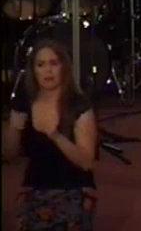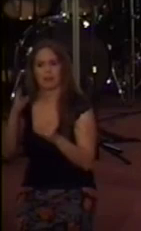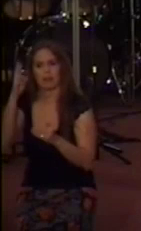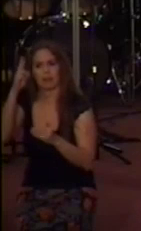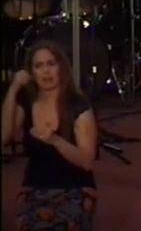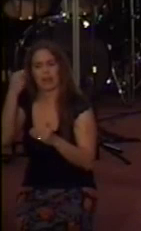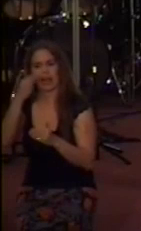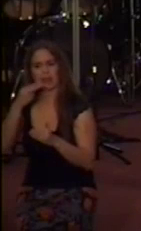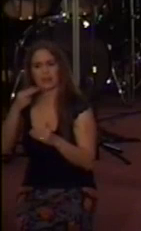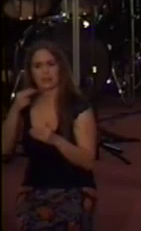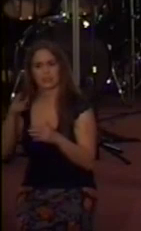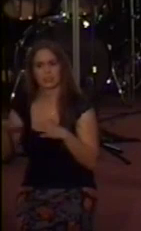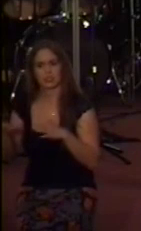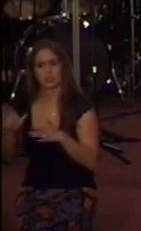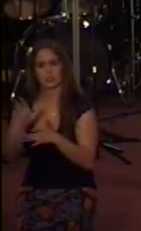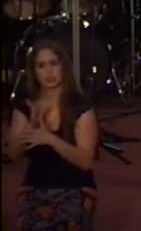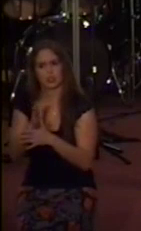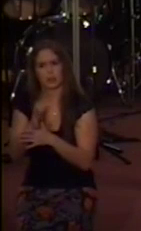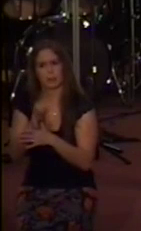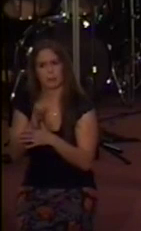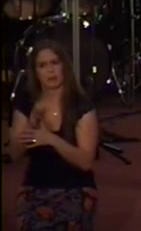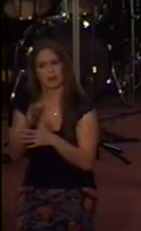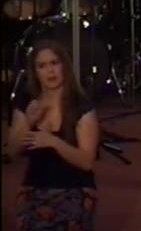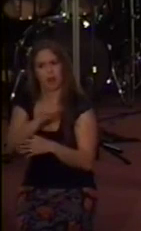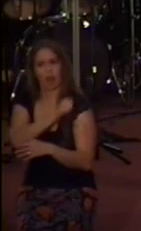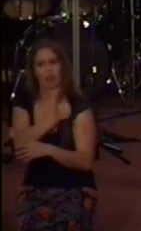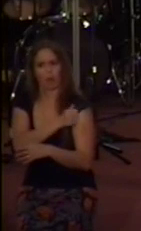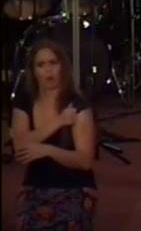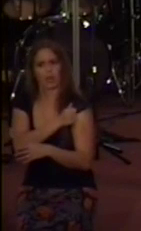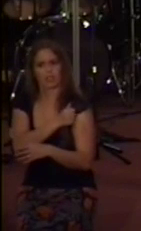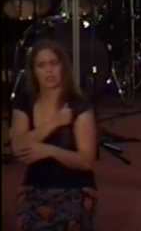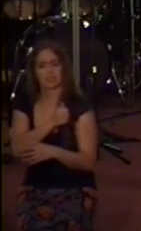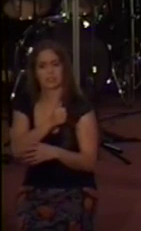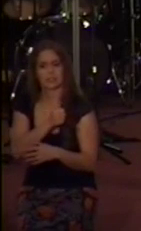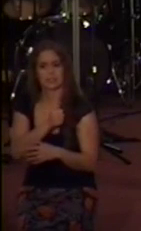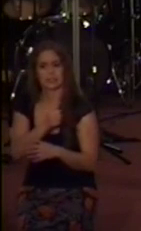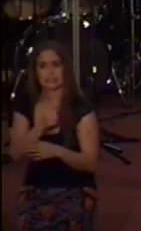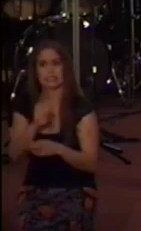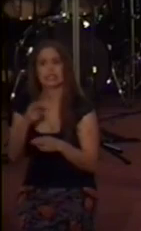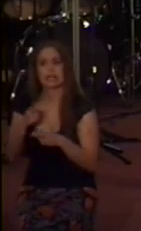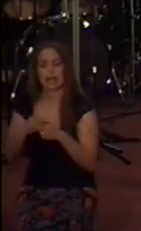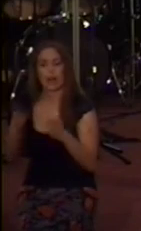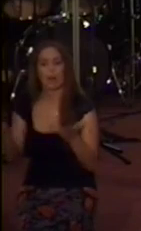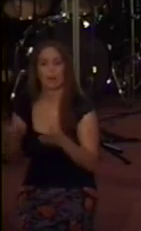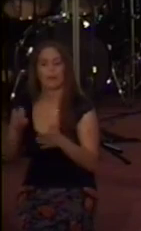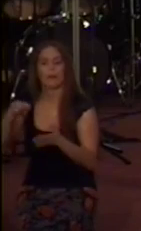So what do you think they became known as? The Protestants.